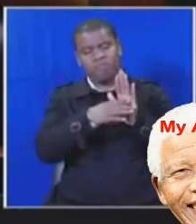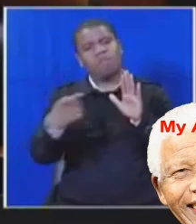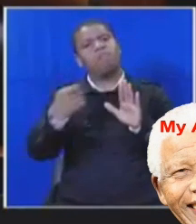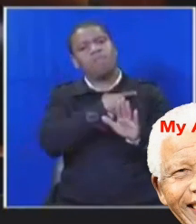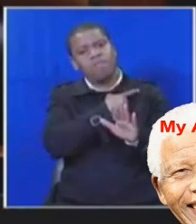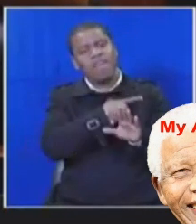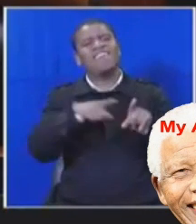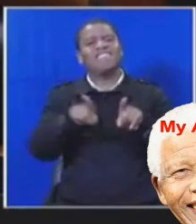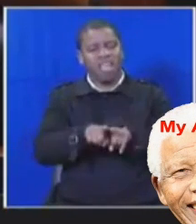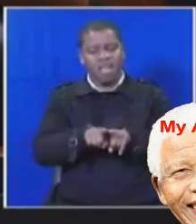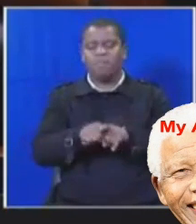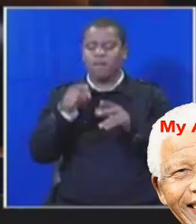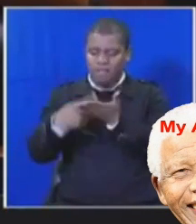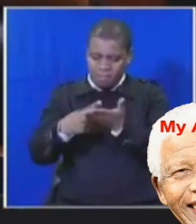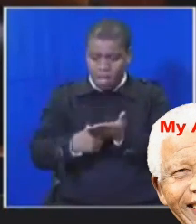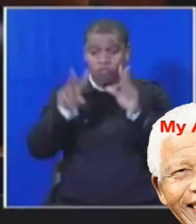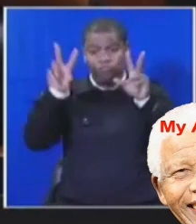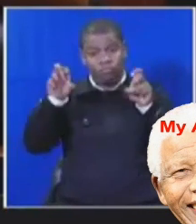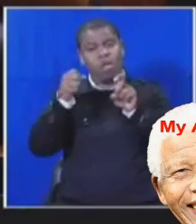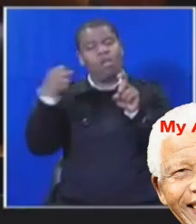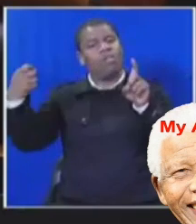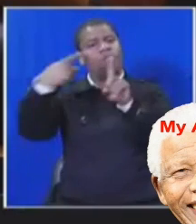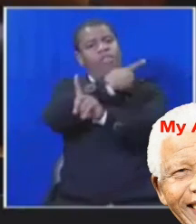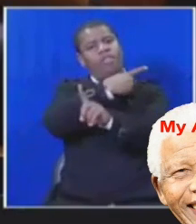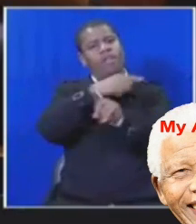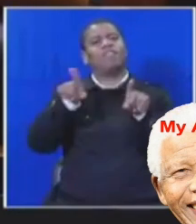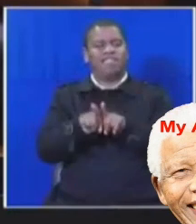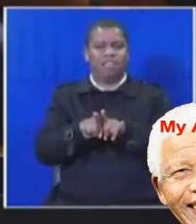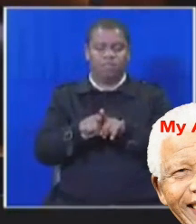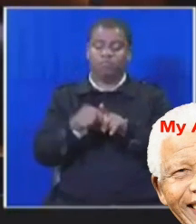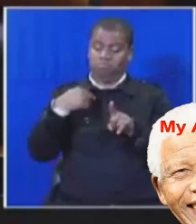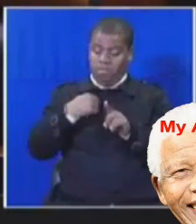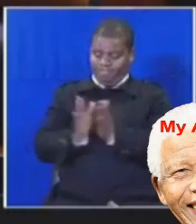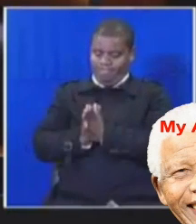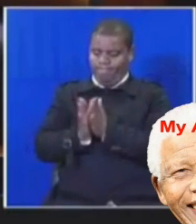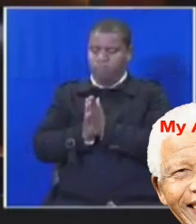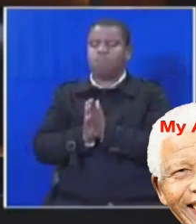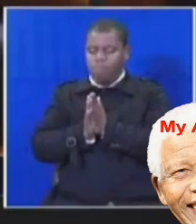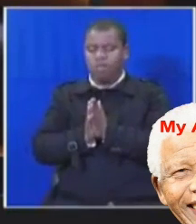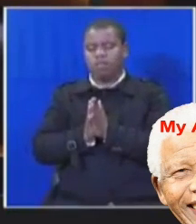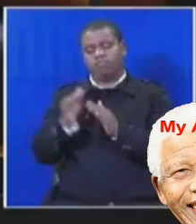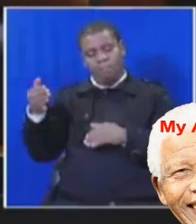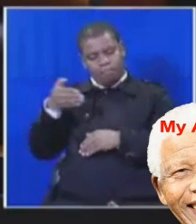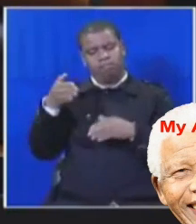of the debate, and I asked him to come back. Honorable Steenhuisen stood up,